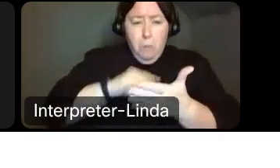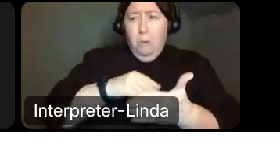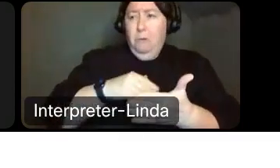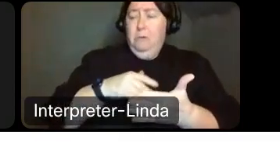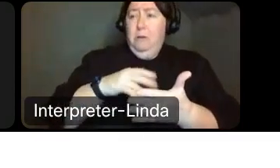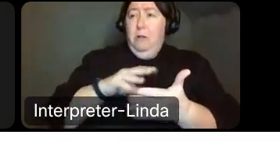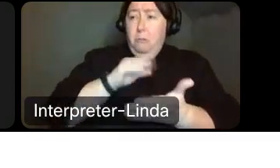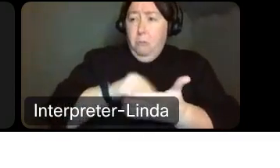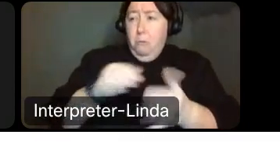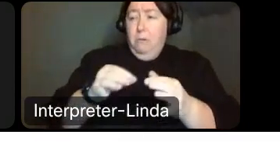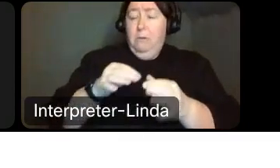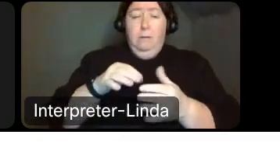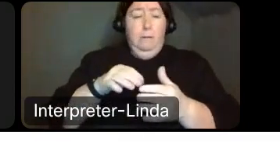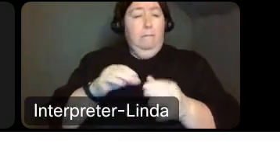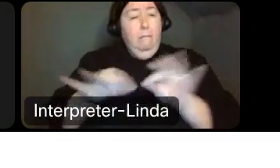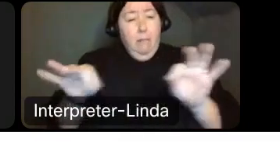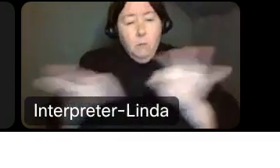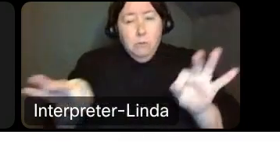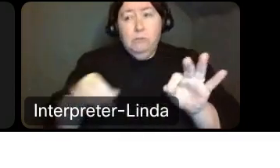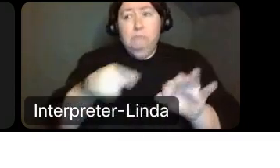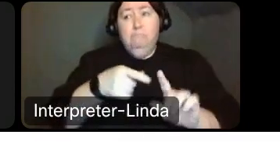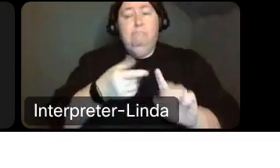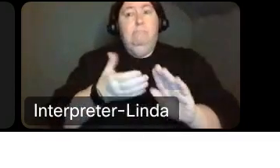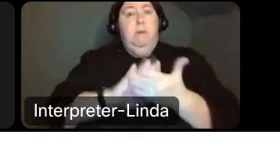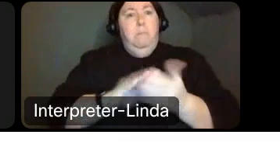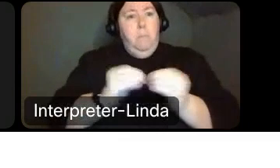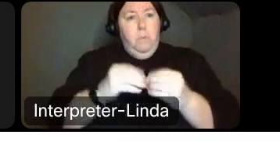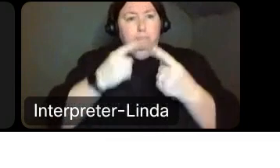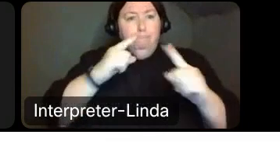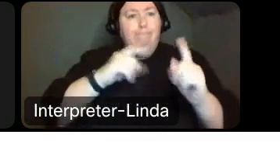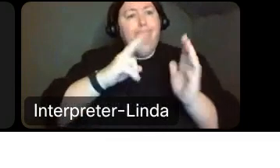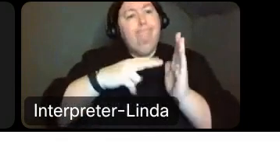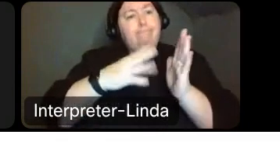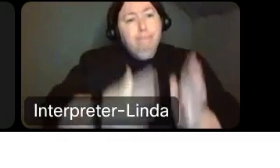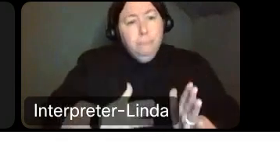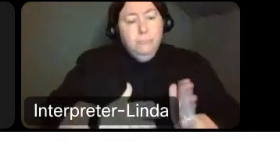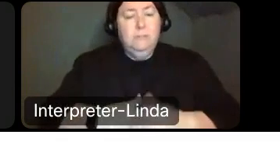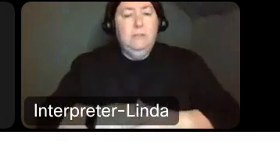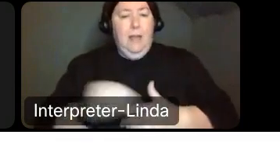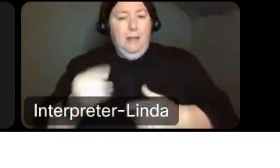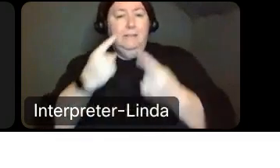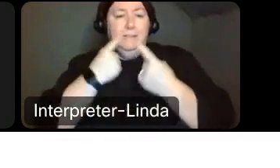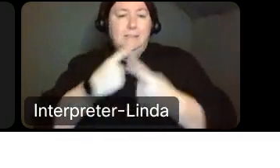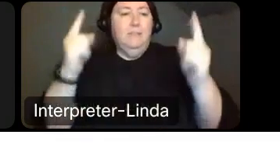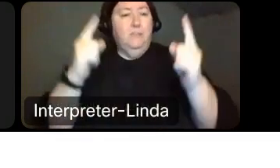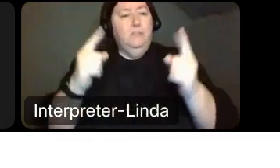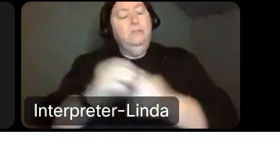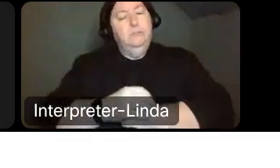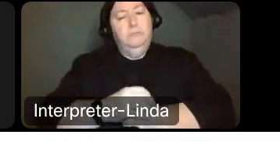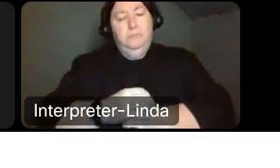as they become readers, and hopefully successful achievement-wise as well.